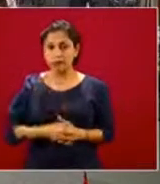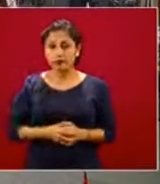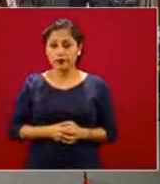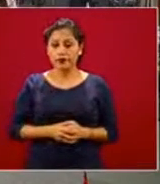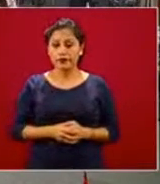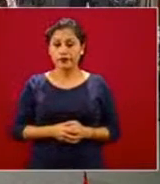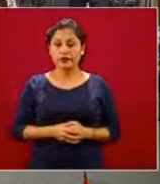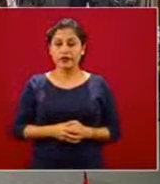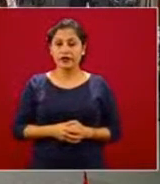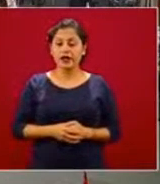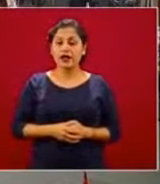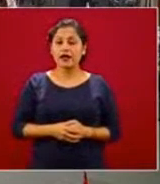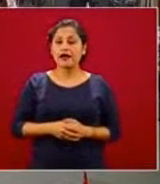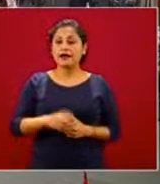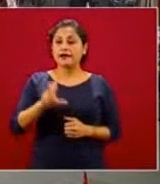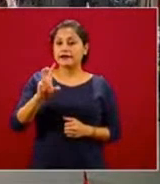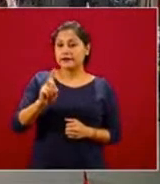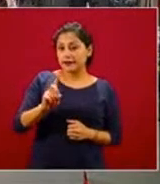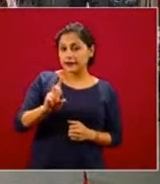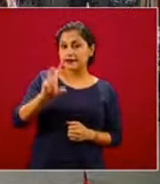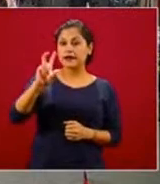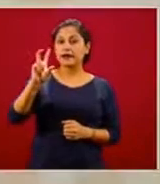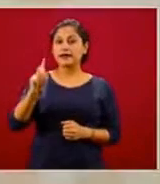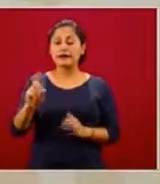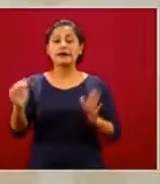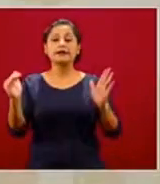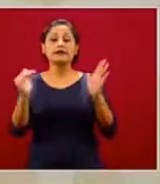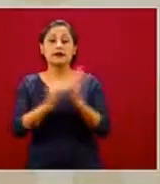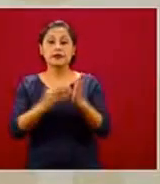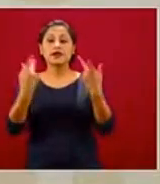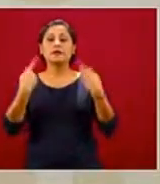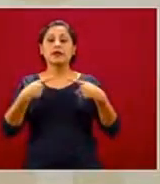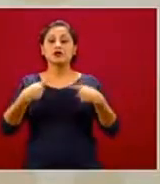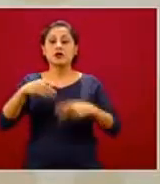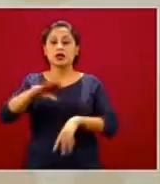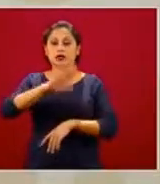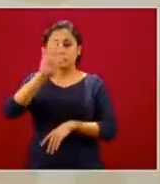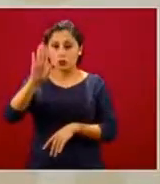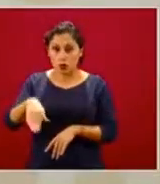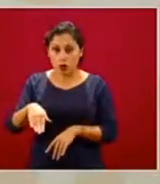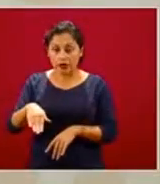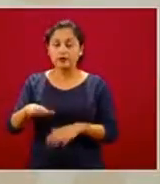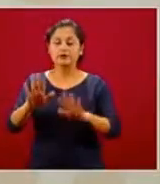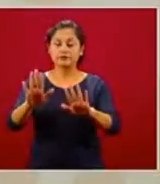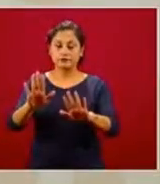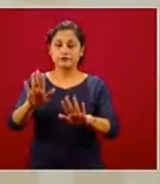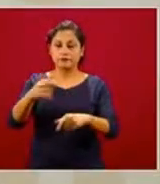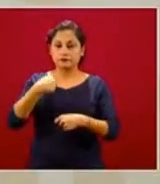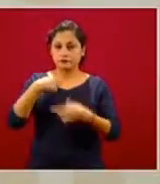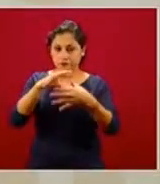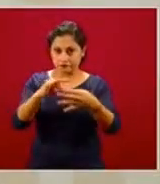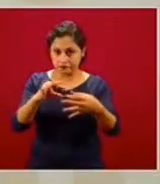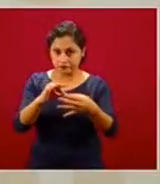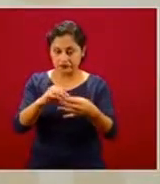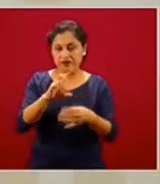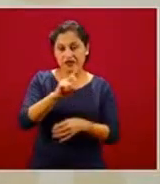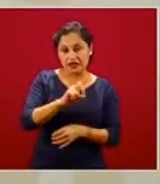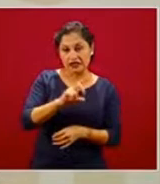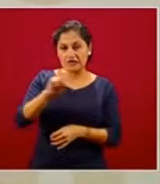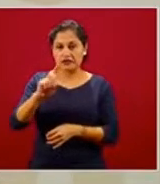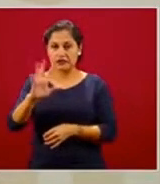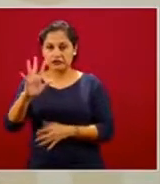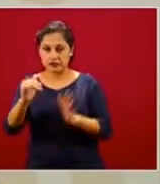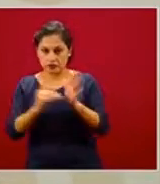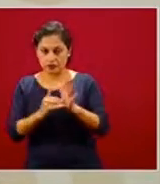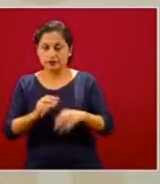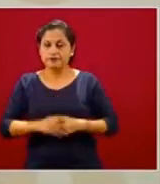30 o 30,000 personas que podrían So what perder about the la 30 vida, or lo 35 volvemos people a who comentar. might lose their lives because of Creo que this? 30 o So 35,000. between 30 and Y ya por